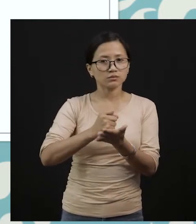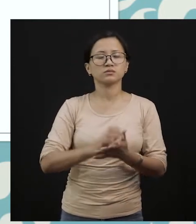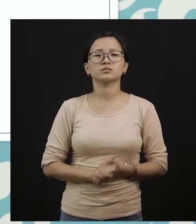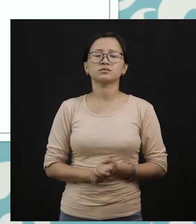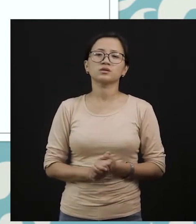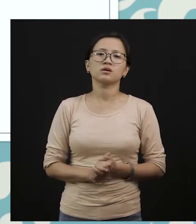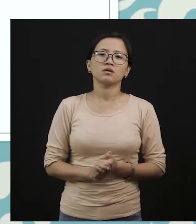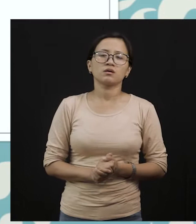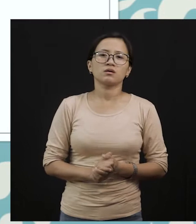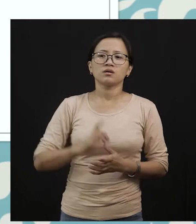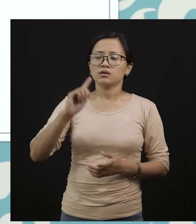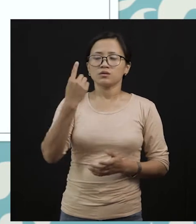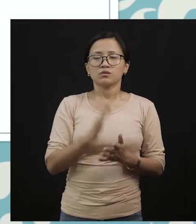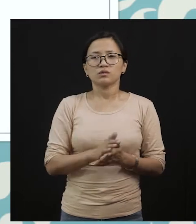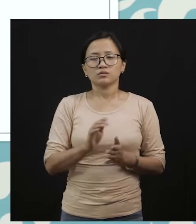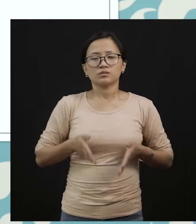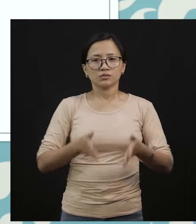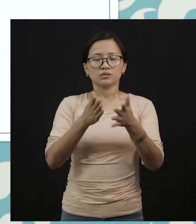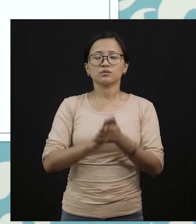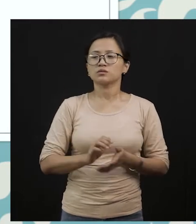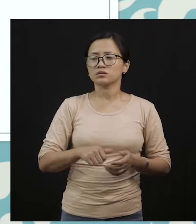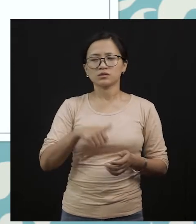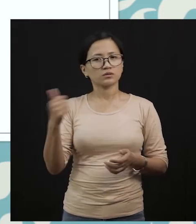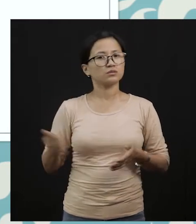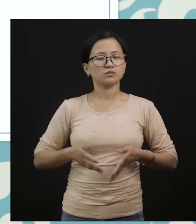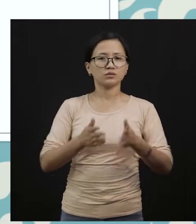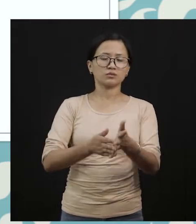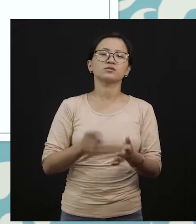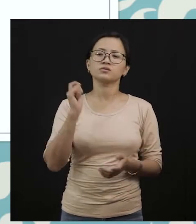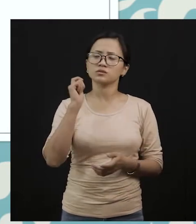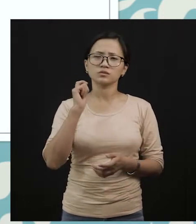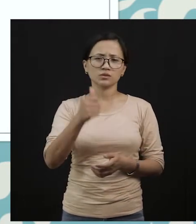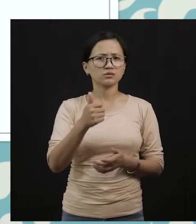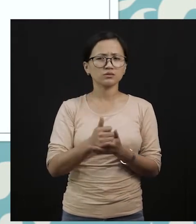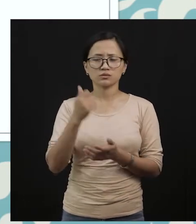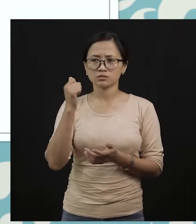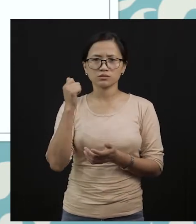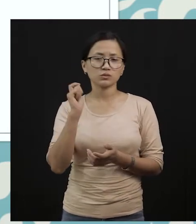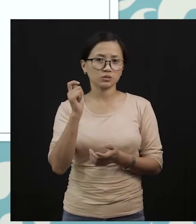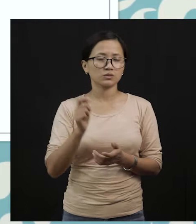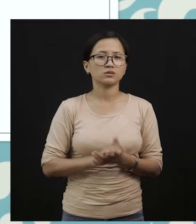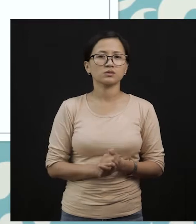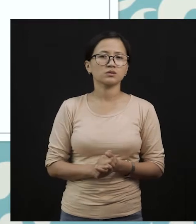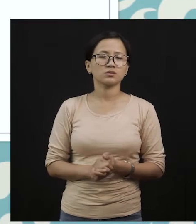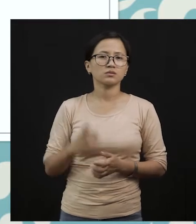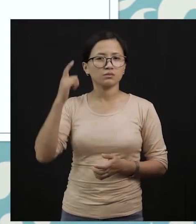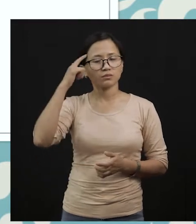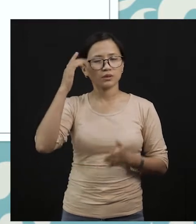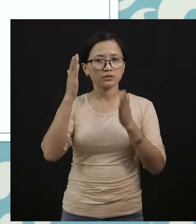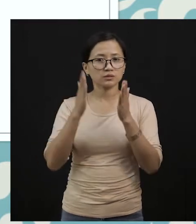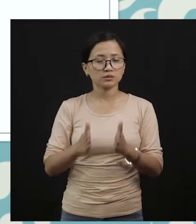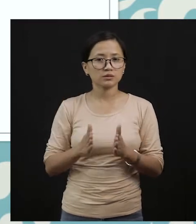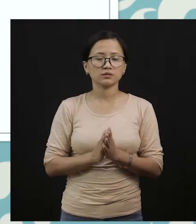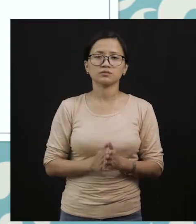do good things in one way or the other, and so that is why we have to listen with the mindset that